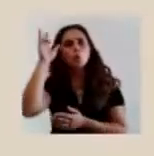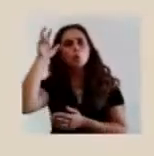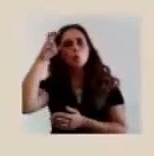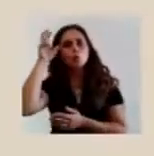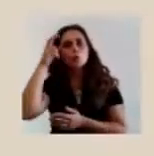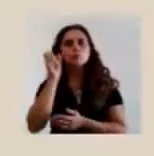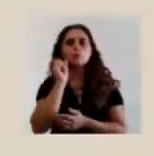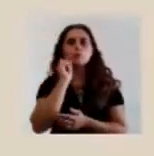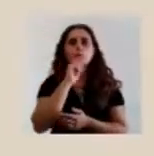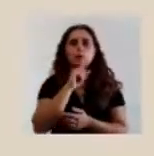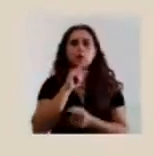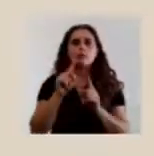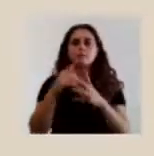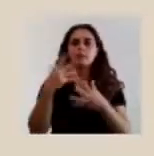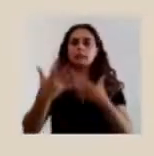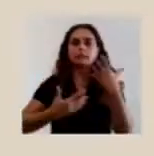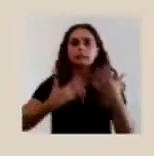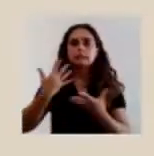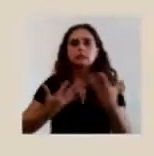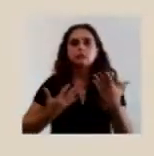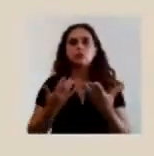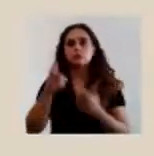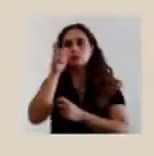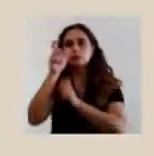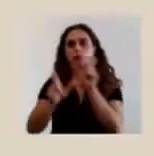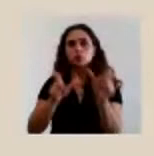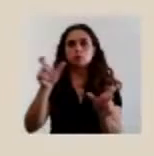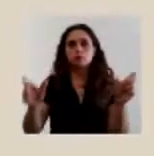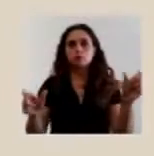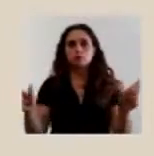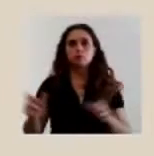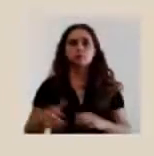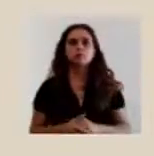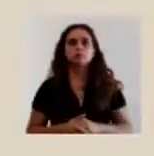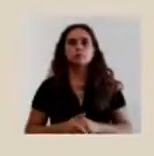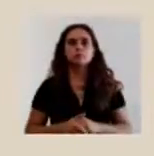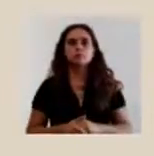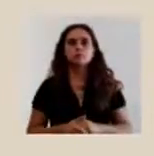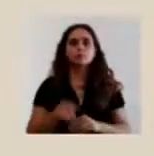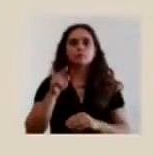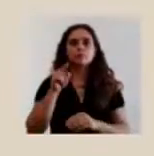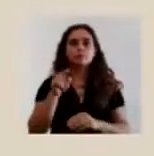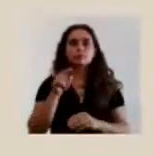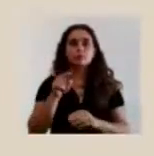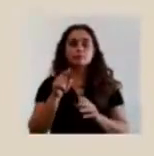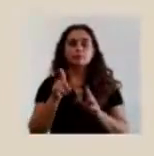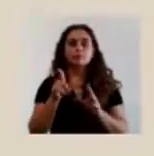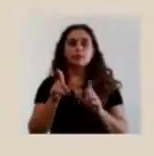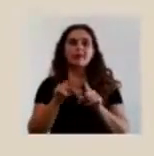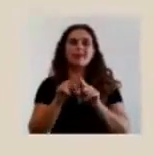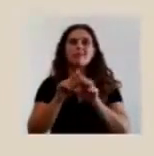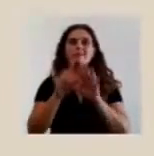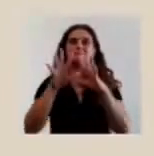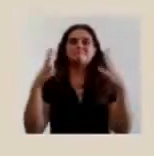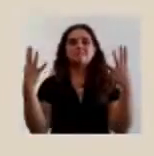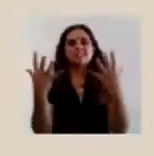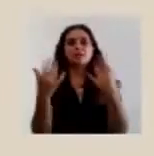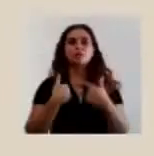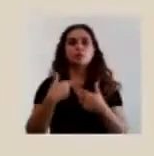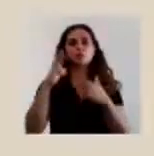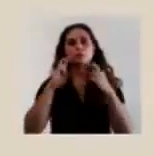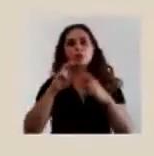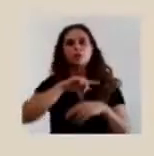an attribute via the reaction time of individuals. This is all a bit abstract. So to help you